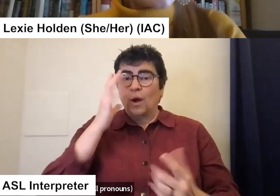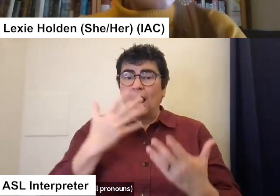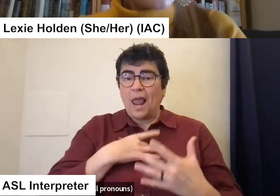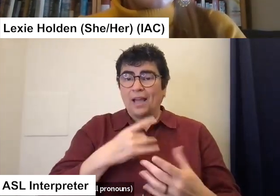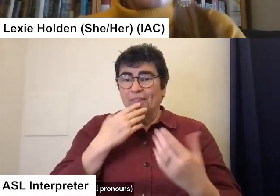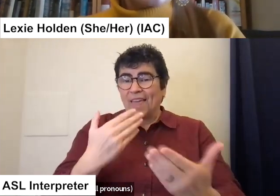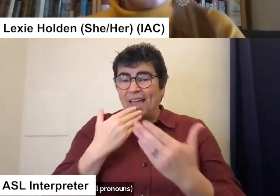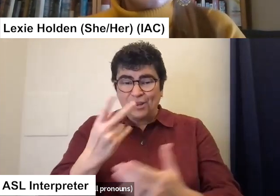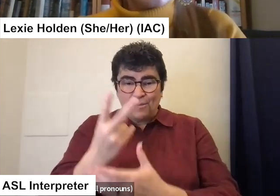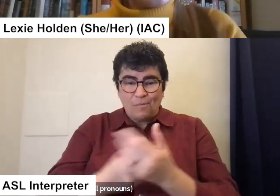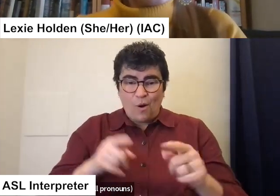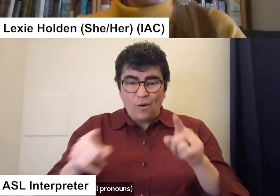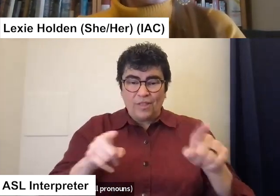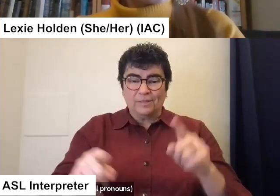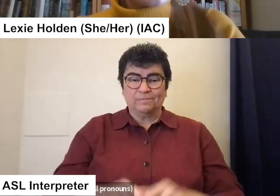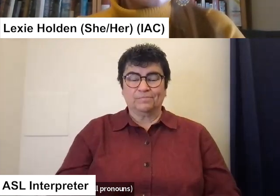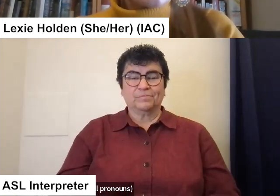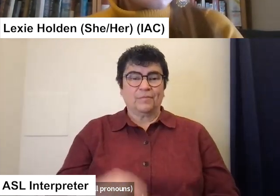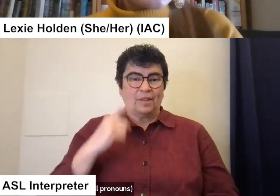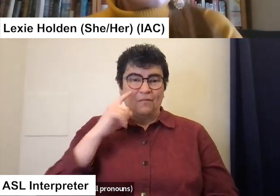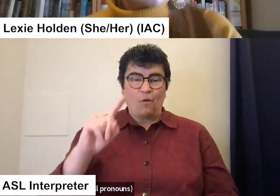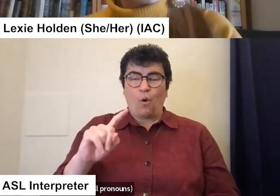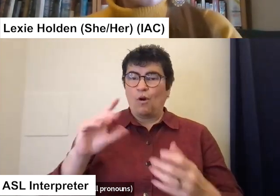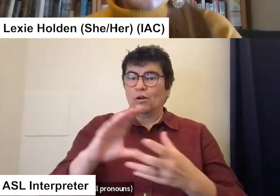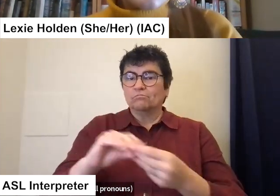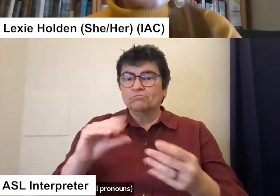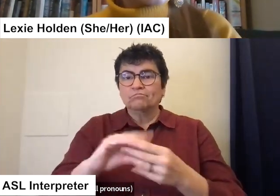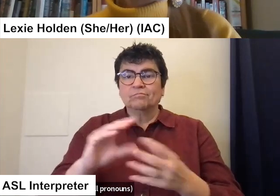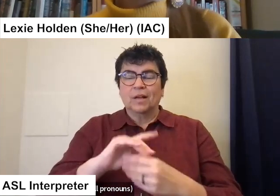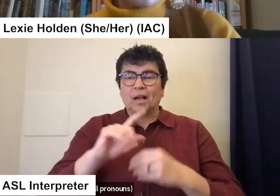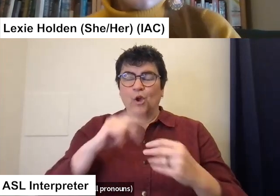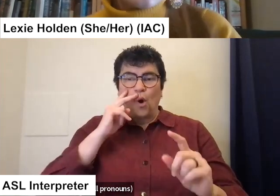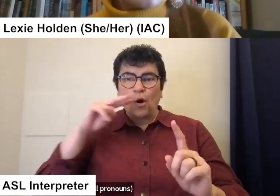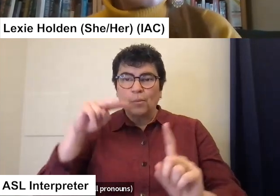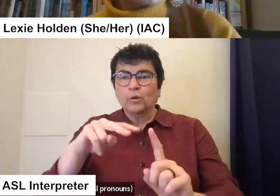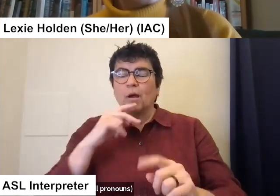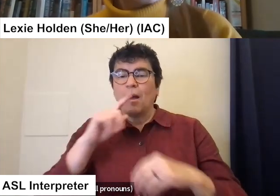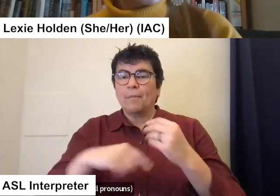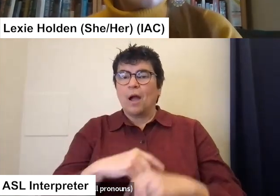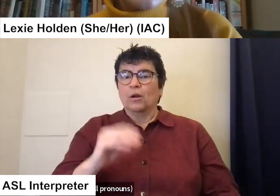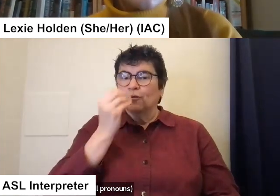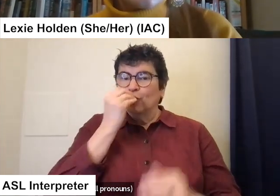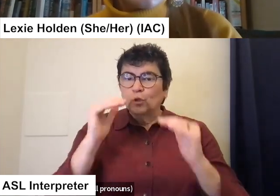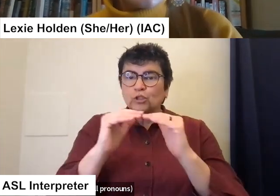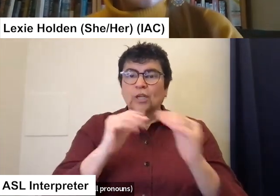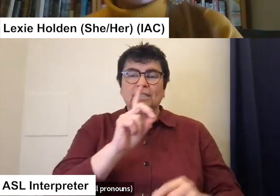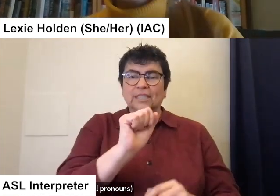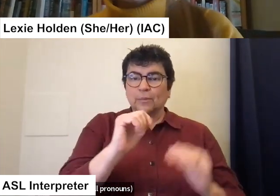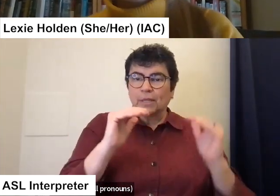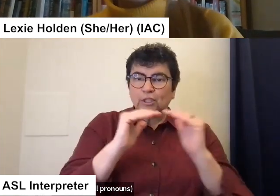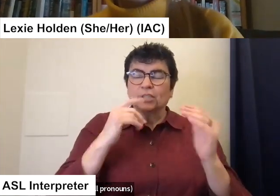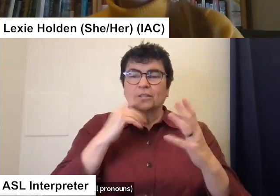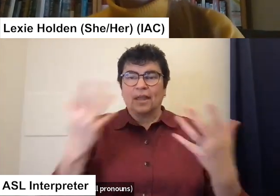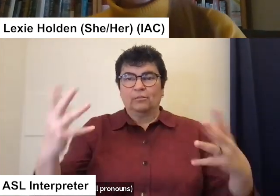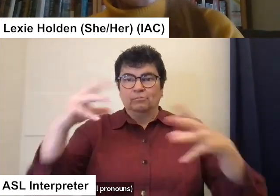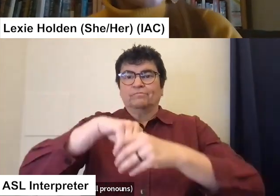both. Thank you so much, Allilsa and Tony, for sharing your insights on food justice and disability justice in their intersections. I think